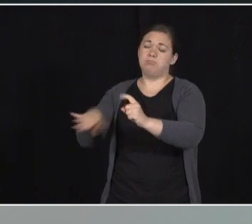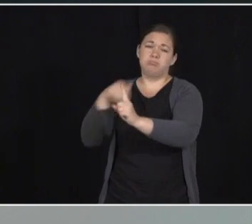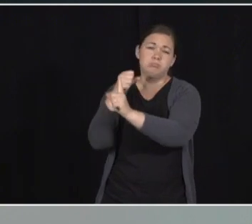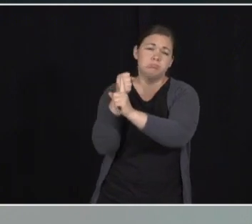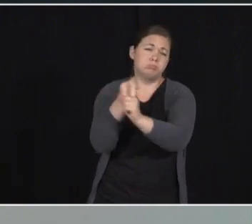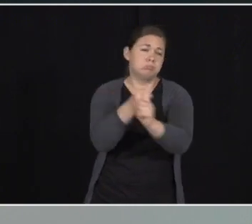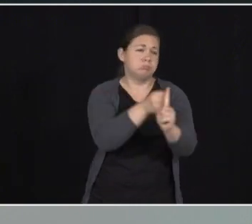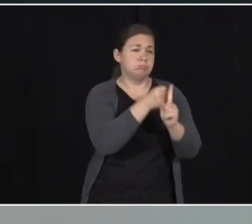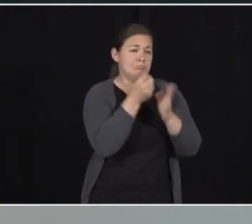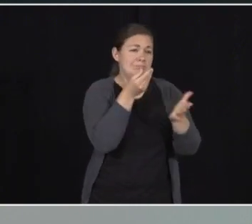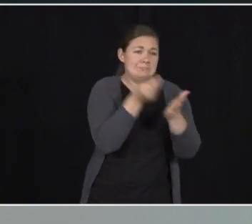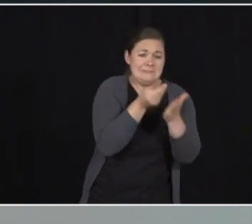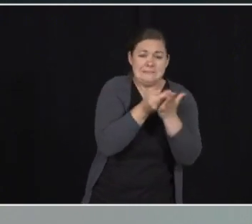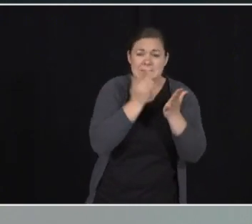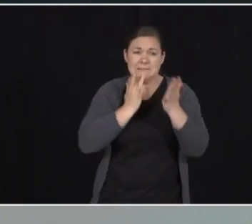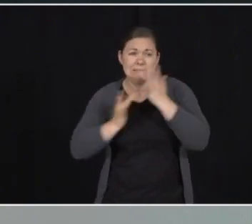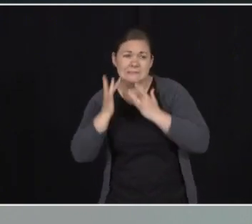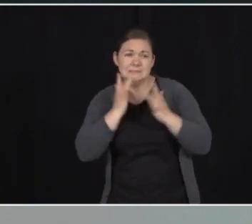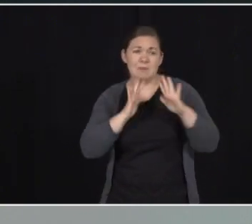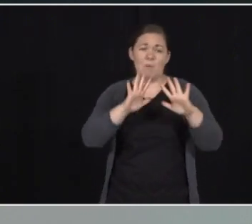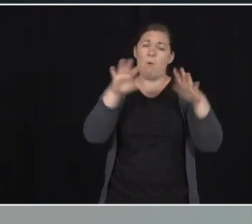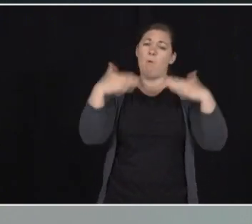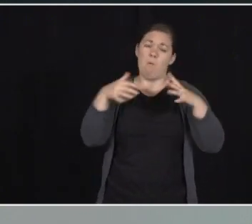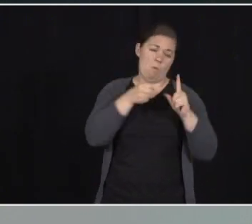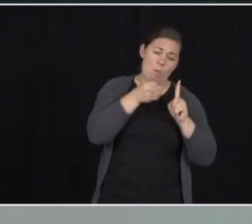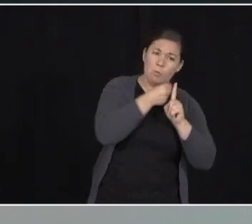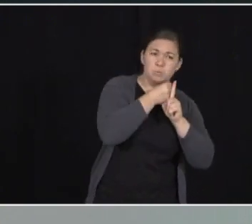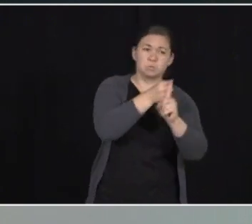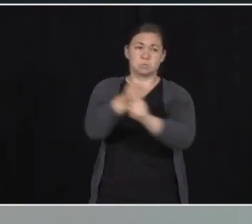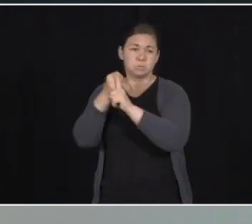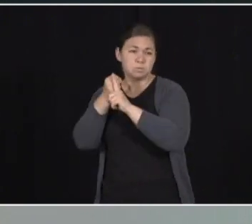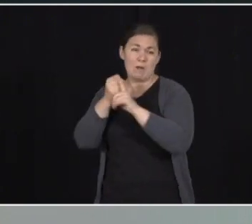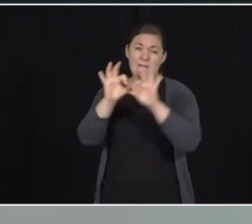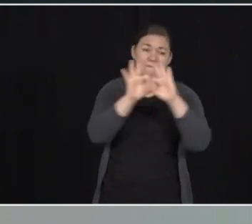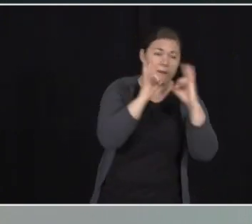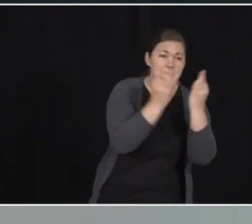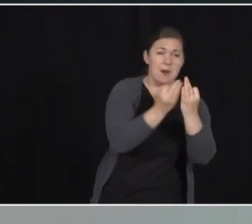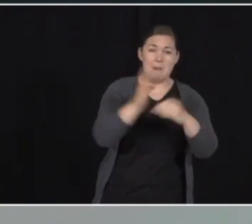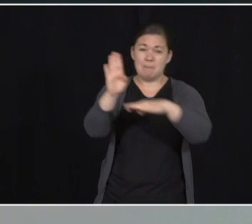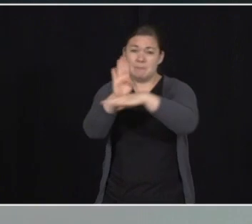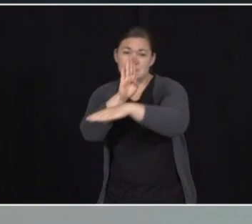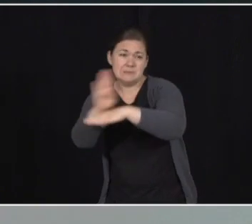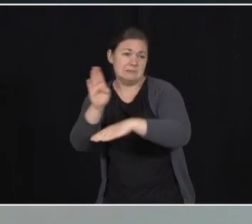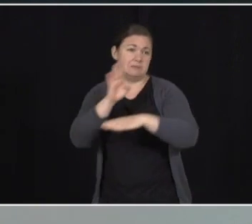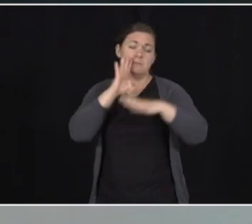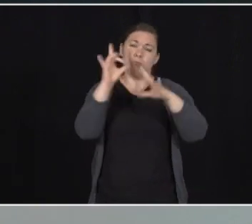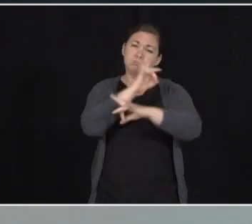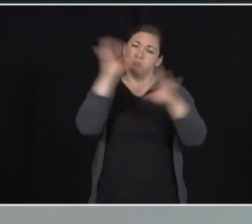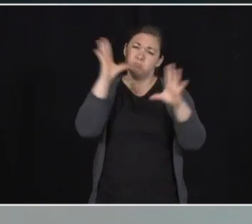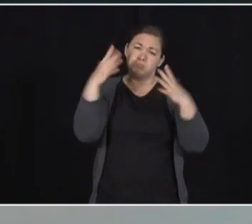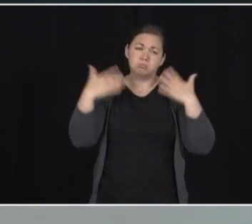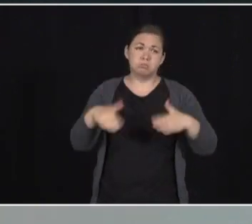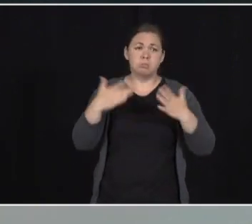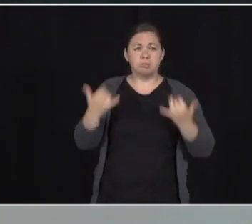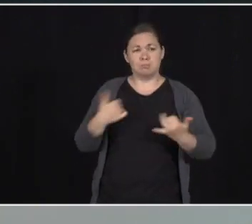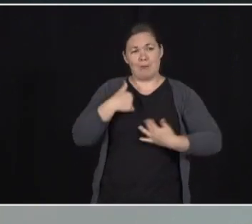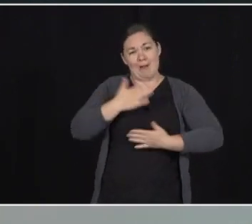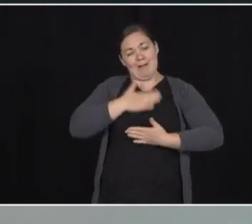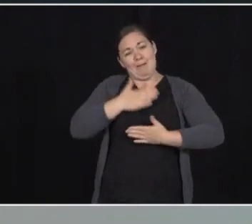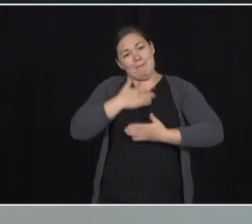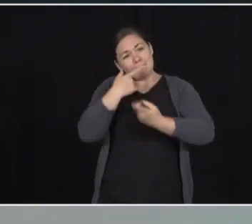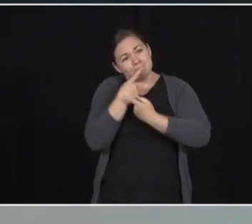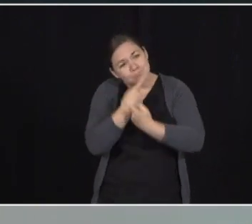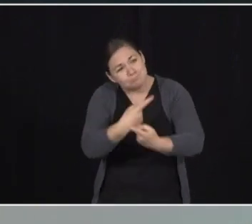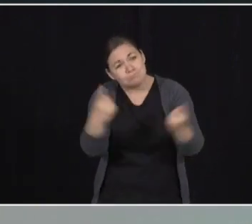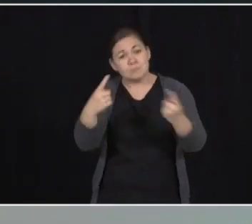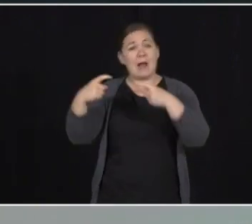unexpected financial hardship for Ontario families and businesses, which is why our government is pleased to announce the COVID-19 Energy